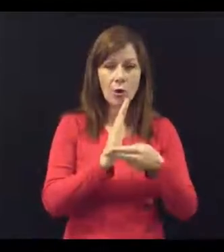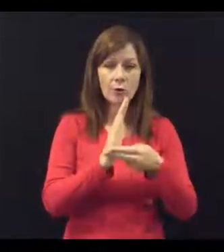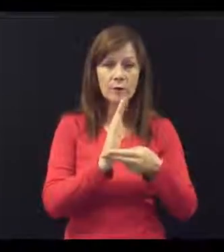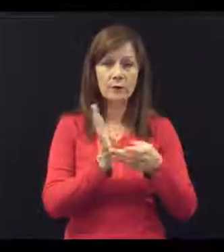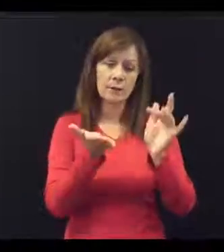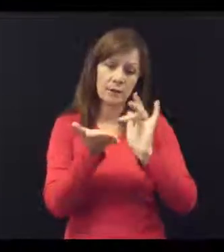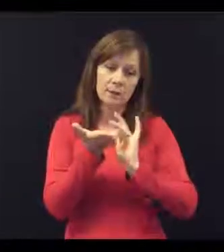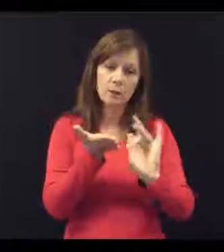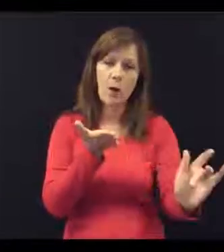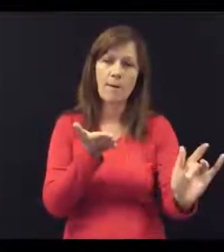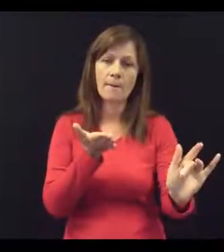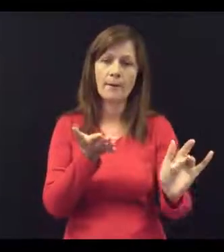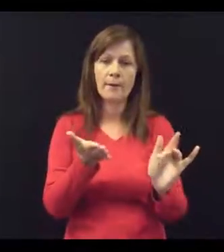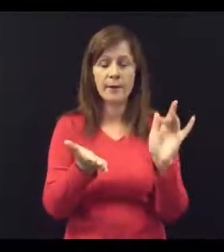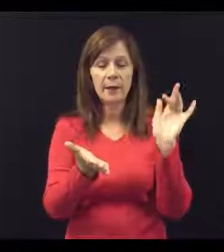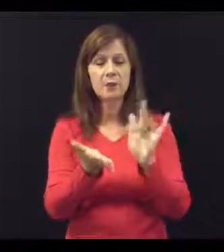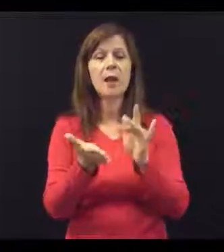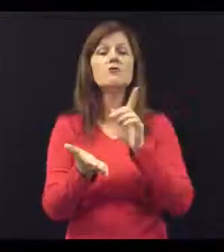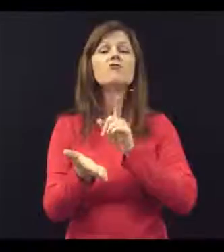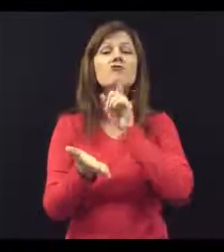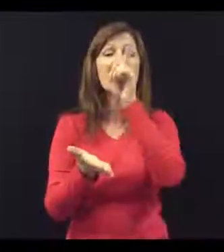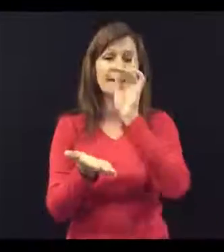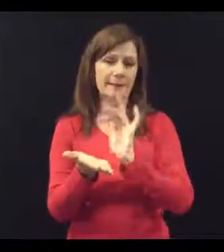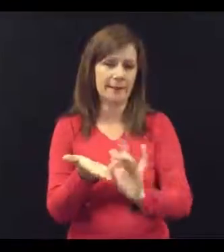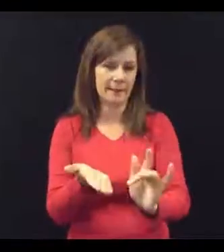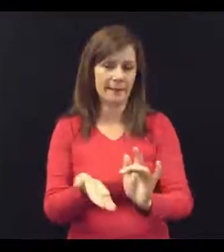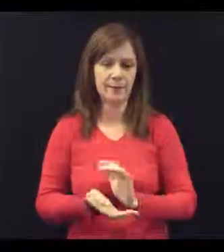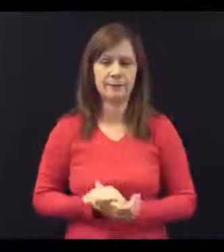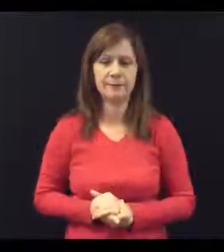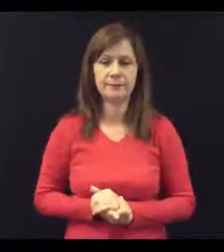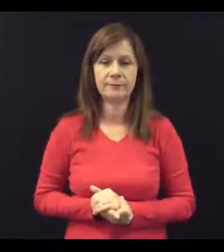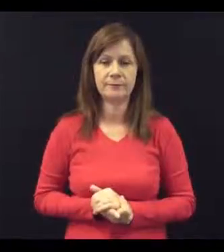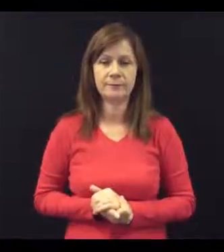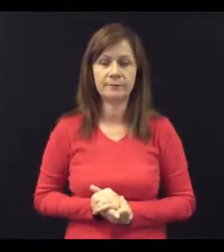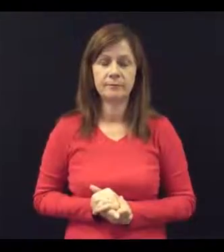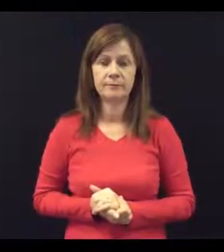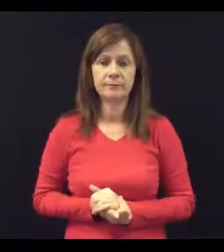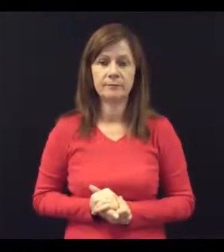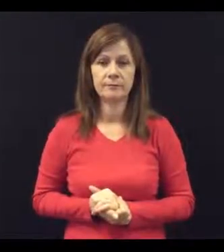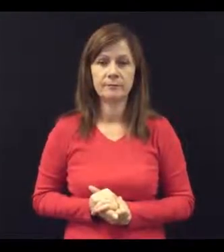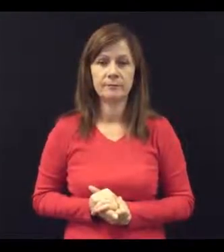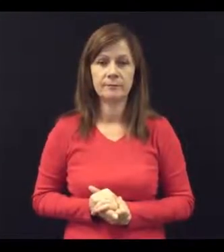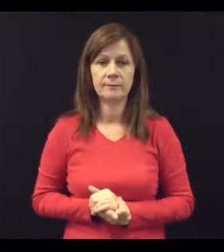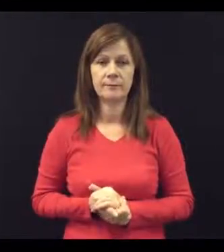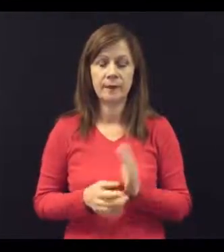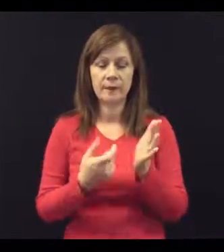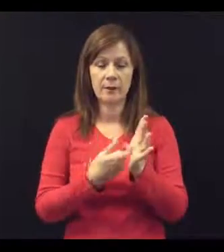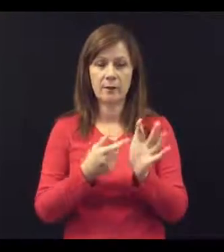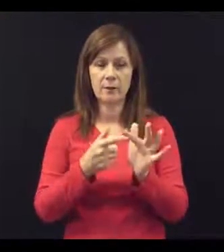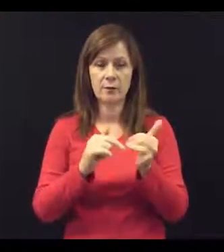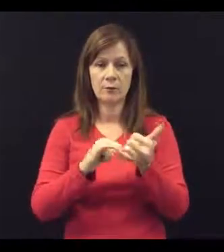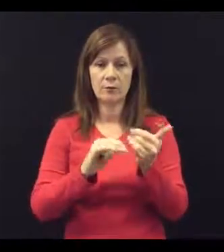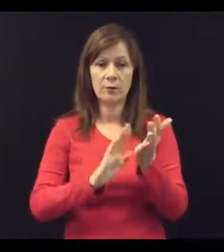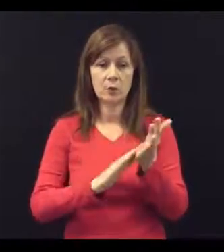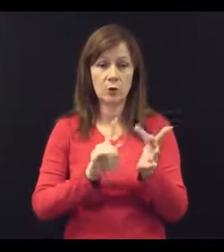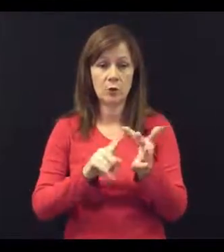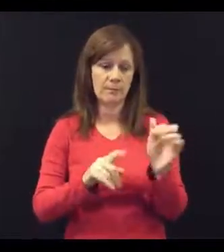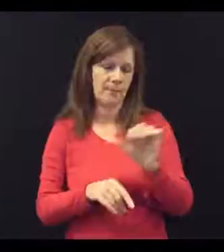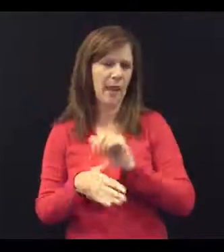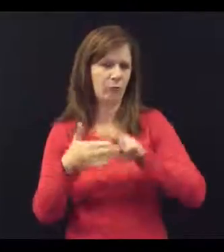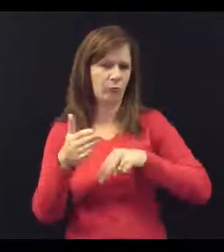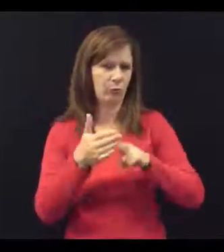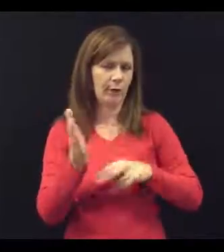swipe on it from left to right, then tap on the red Delete button. You can resume reading your book by tapping the Resume